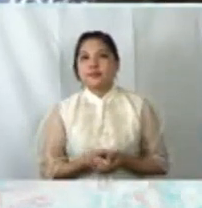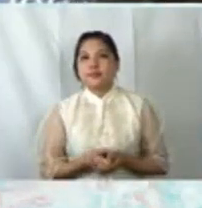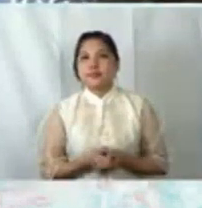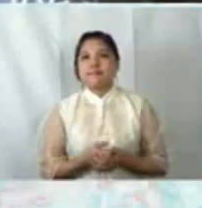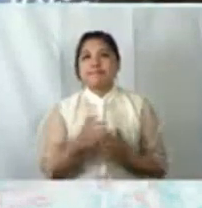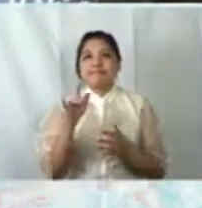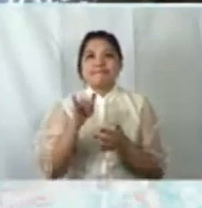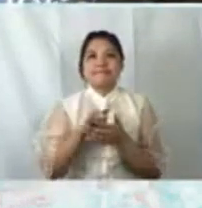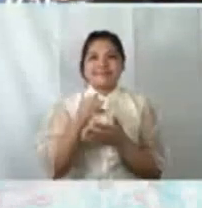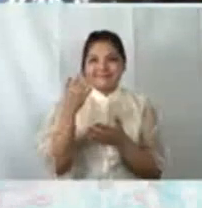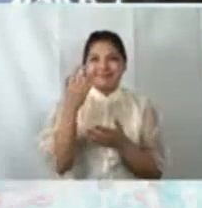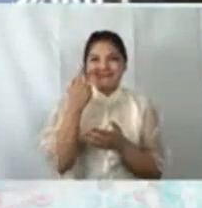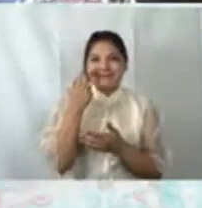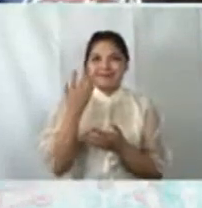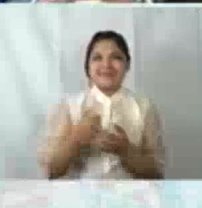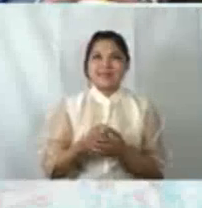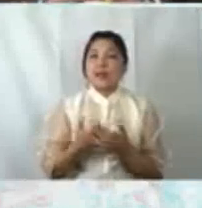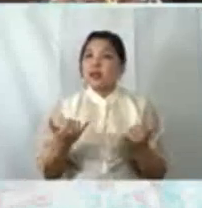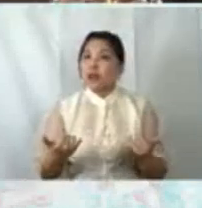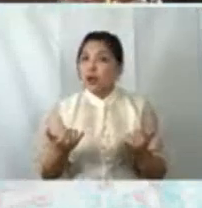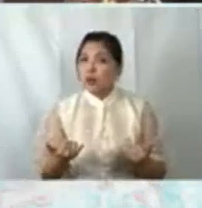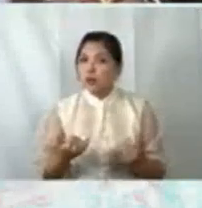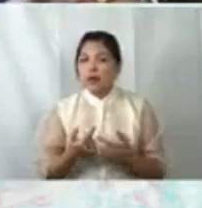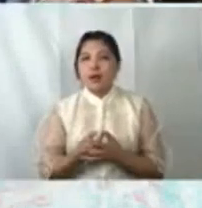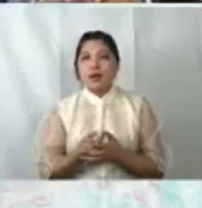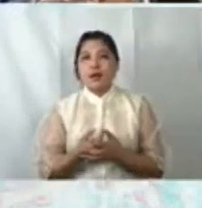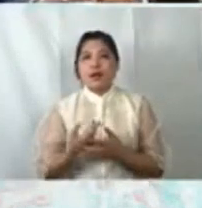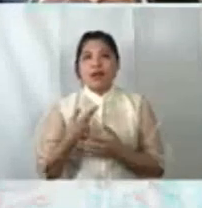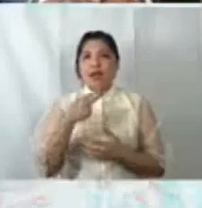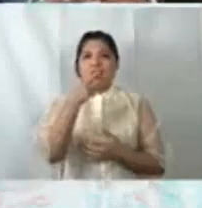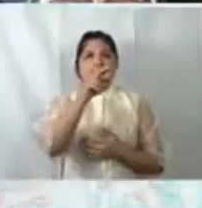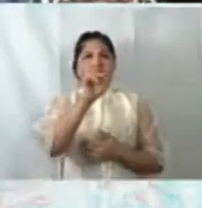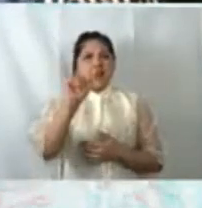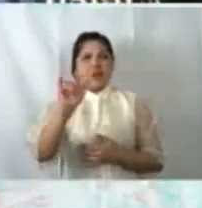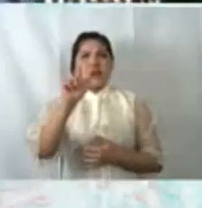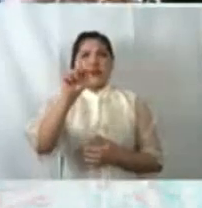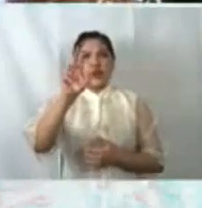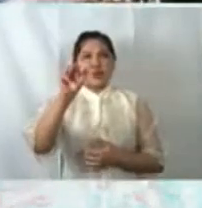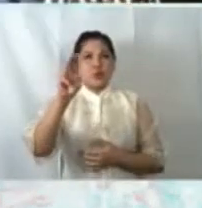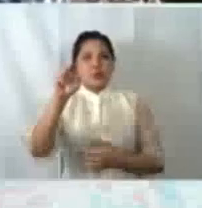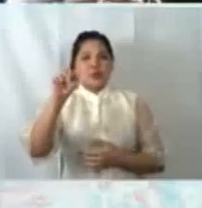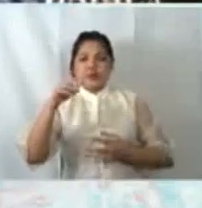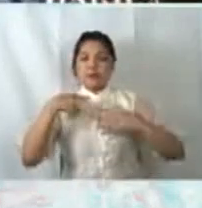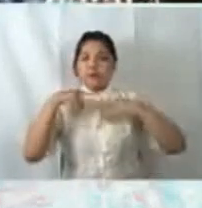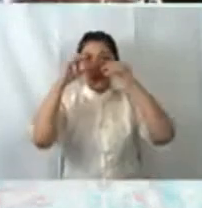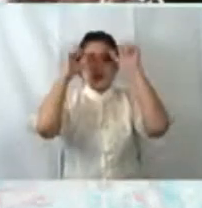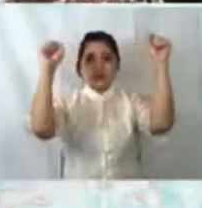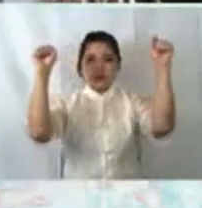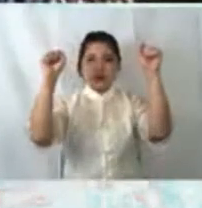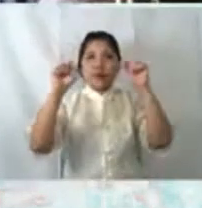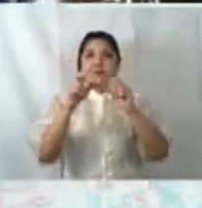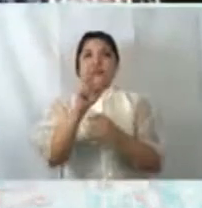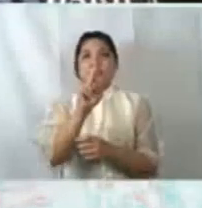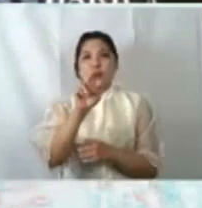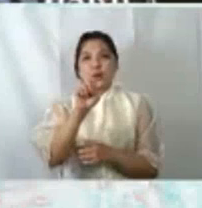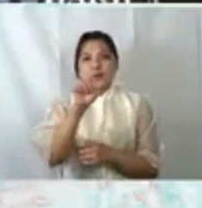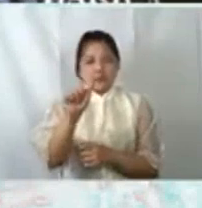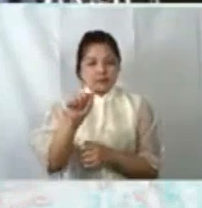Ayan. Now therefore, I, Harry S. Truman, President of the United States of